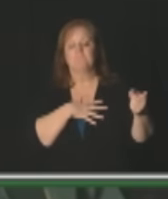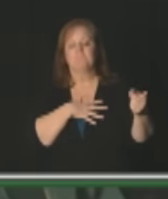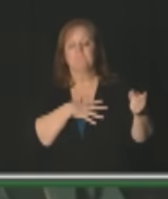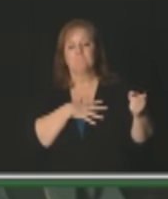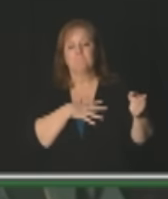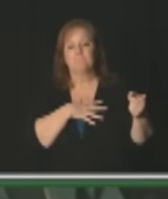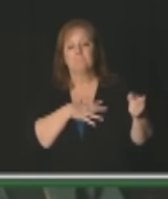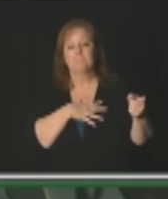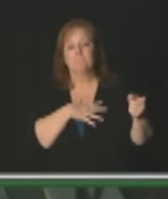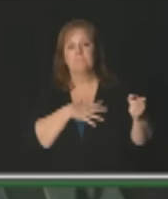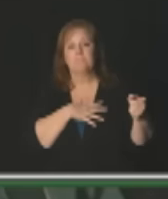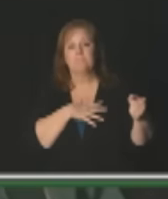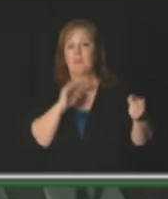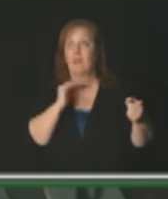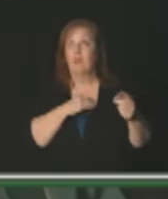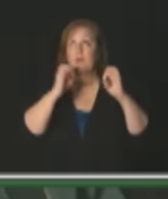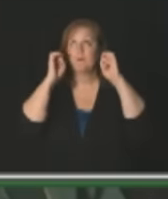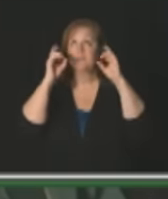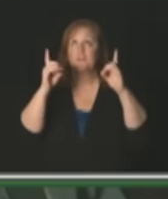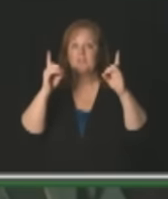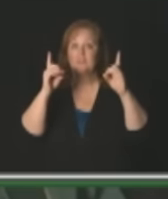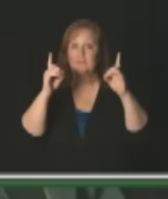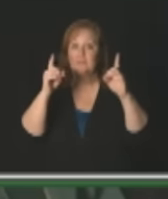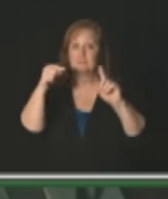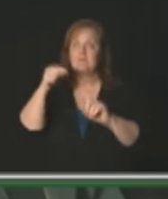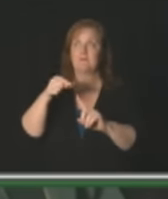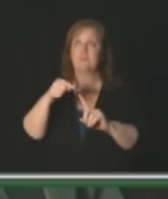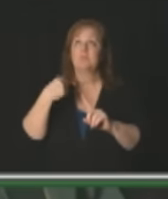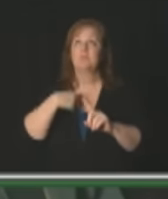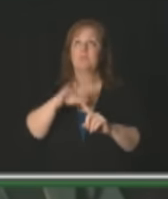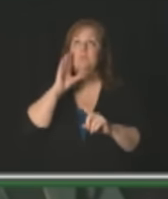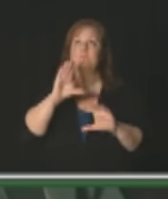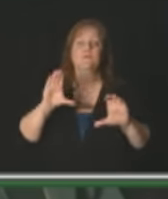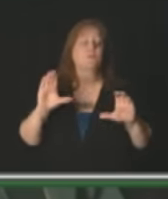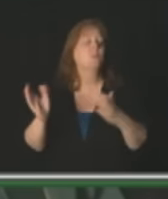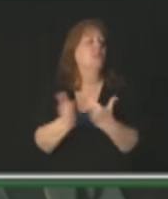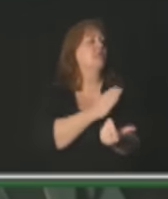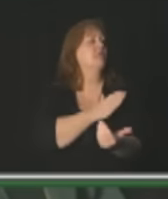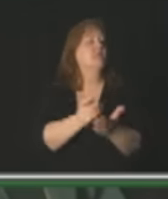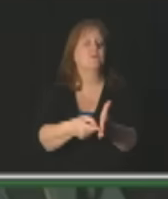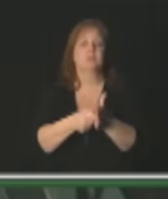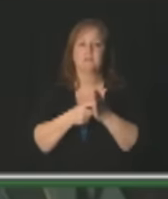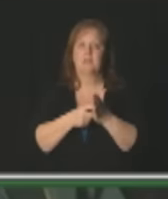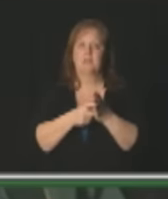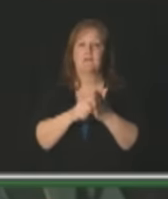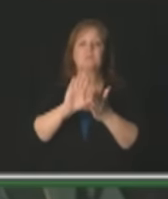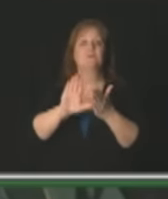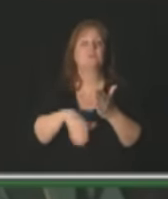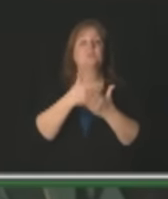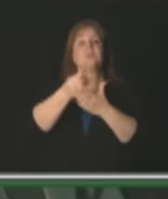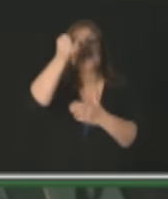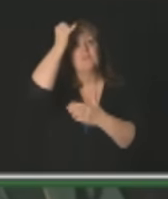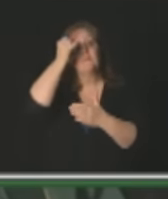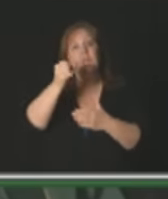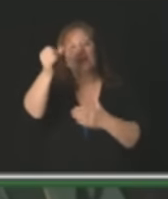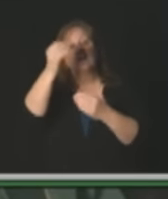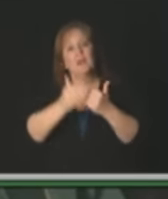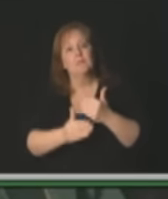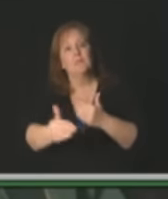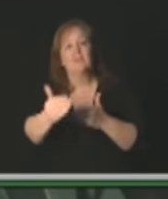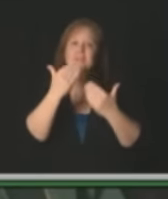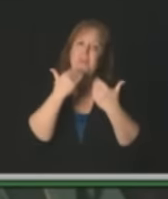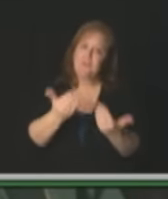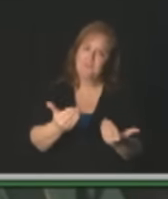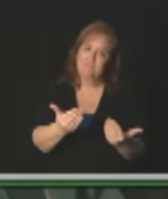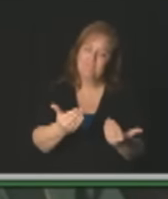that when it comes to our education, we would do whatever it takes to get to infinity and beyond it. Thank